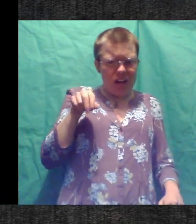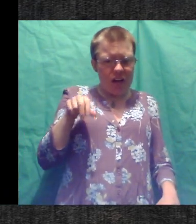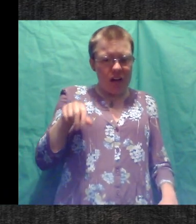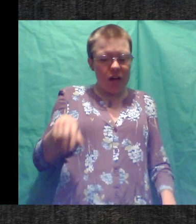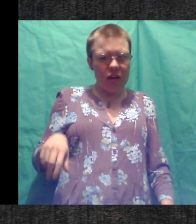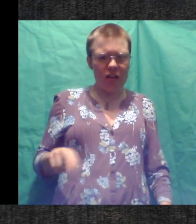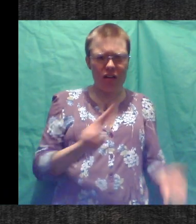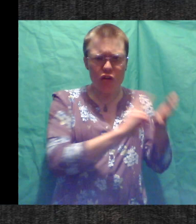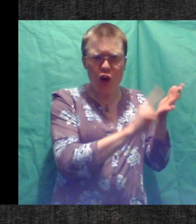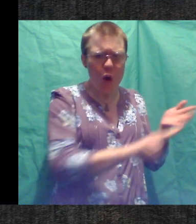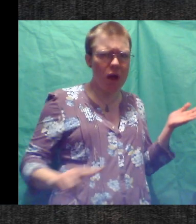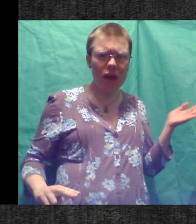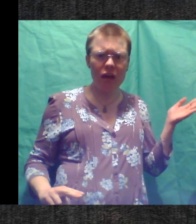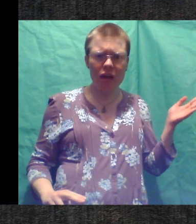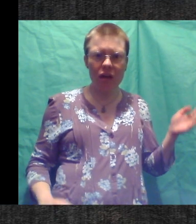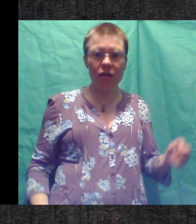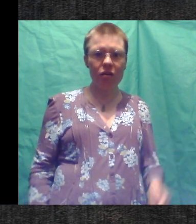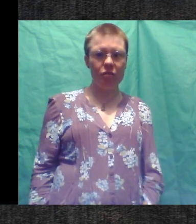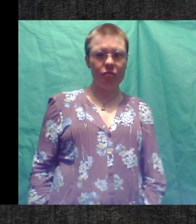Snake!